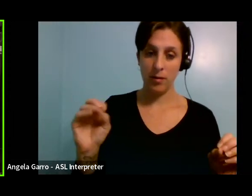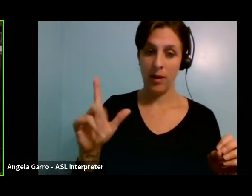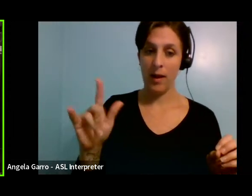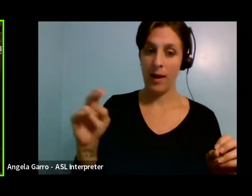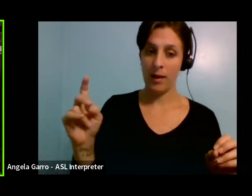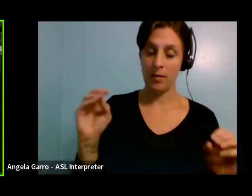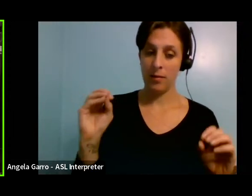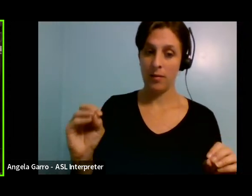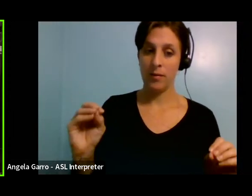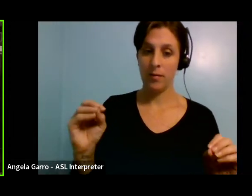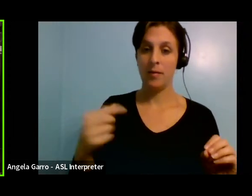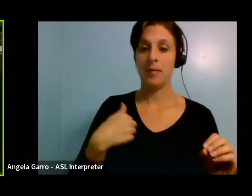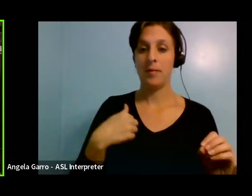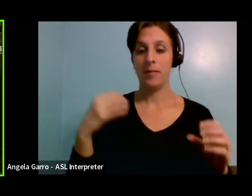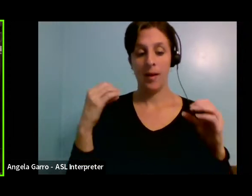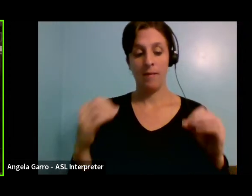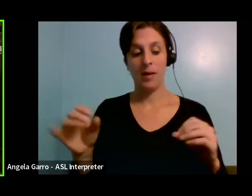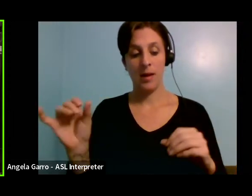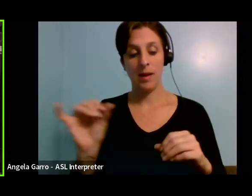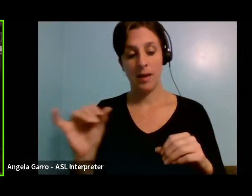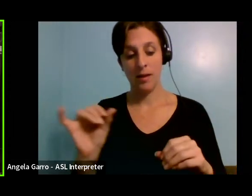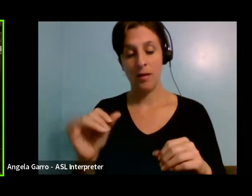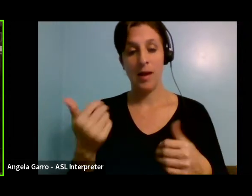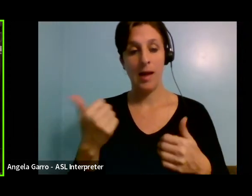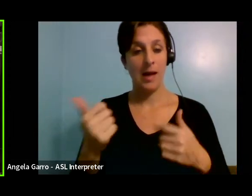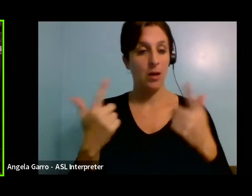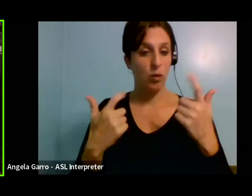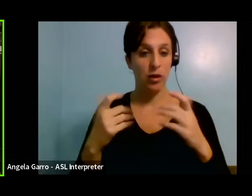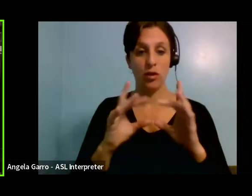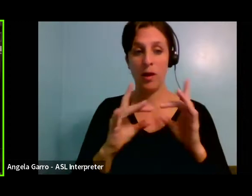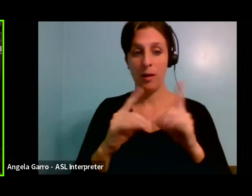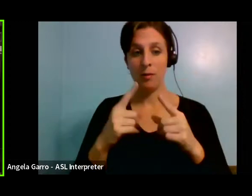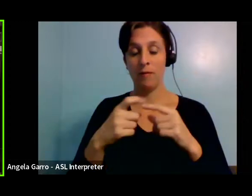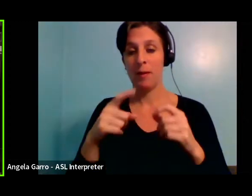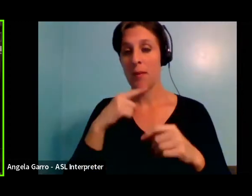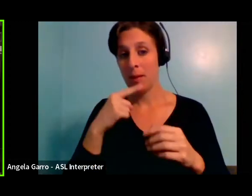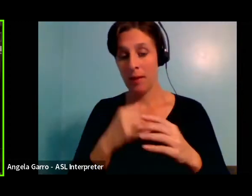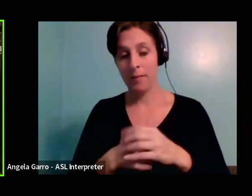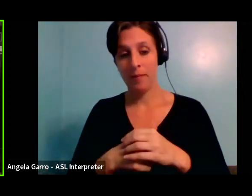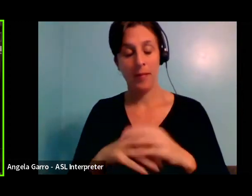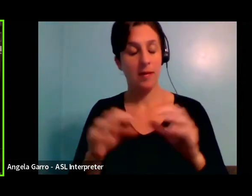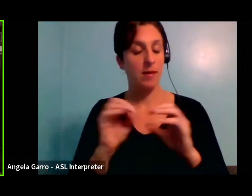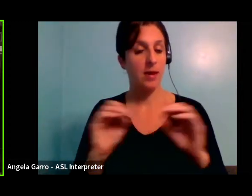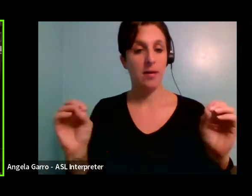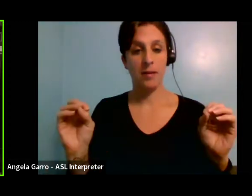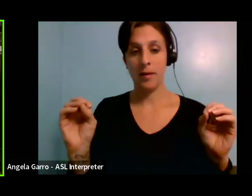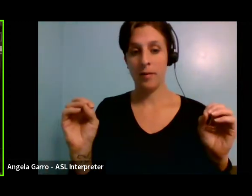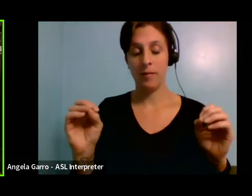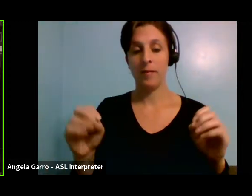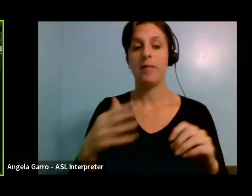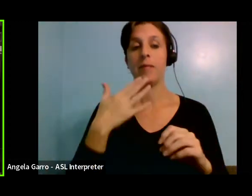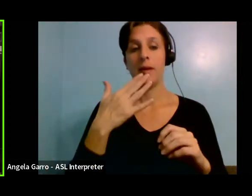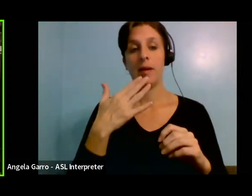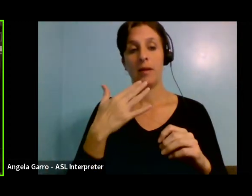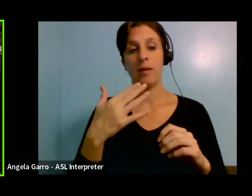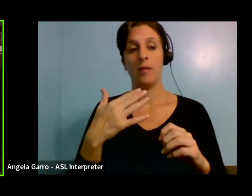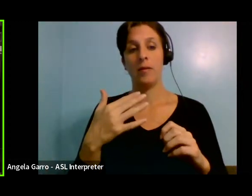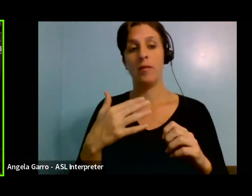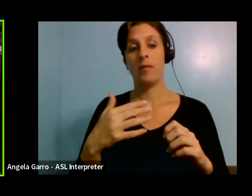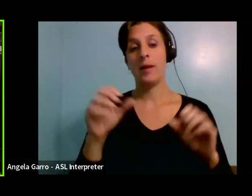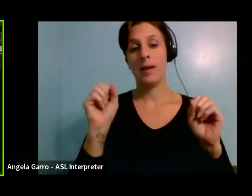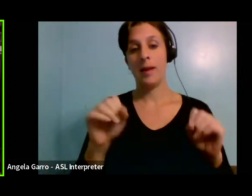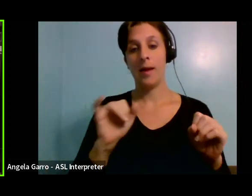Land, None. and I have none either. Any questions or comments from the public? There are none. Thank you. Can